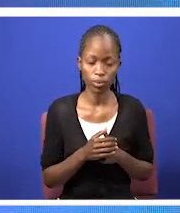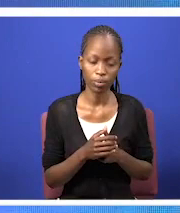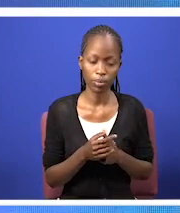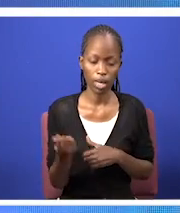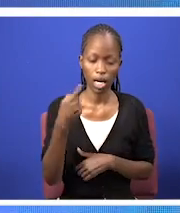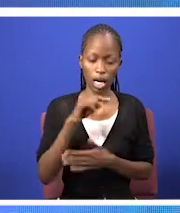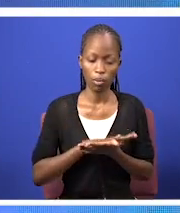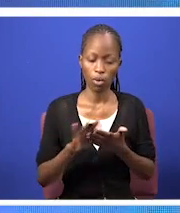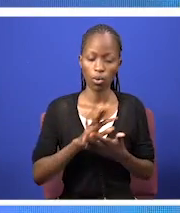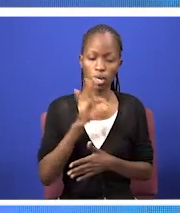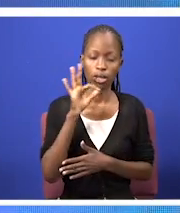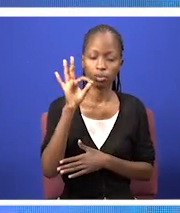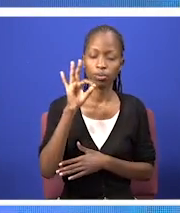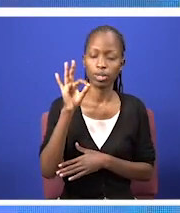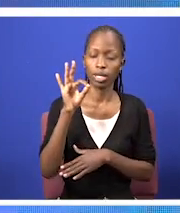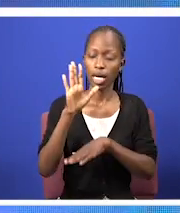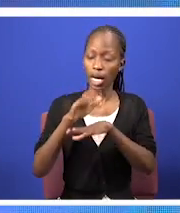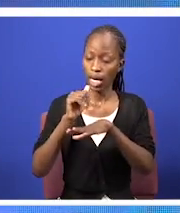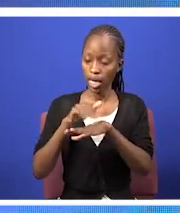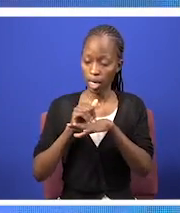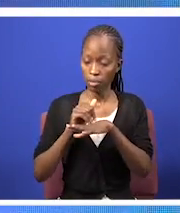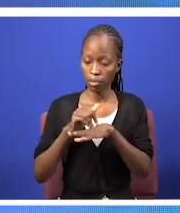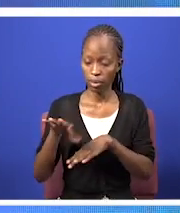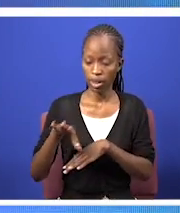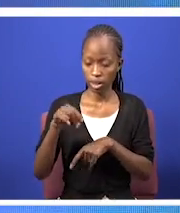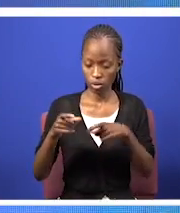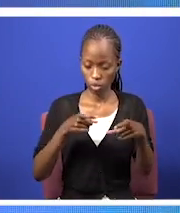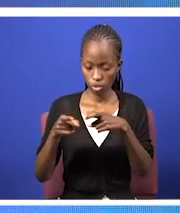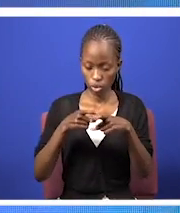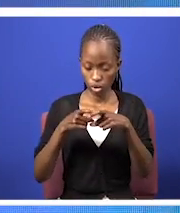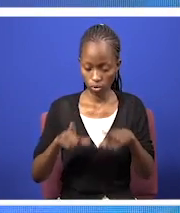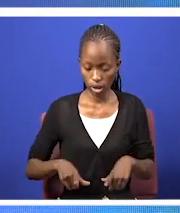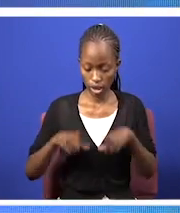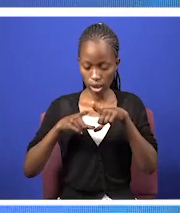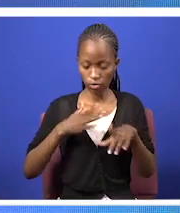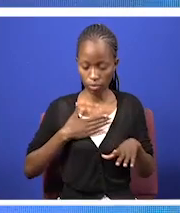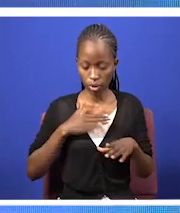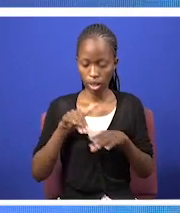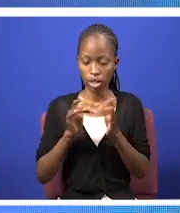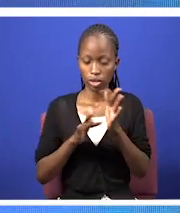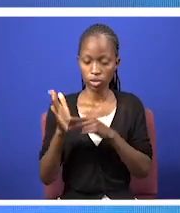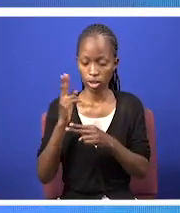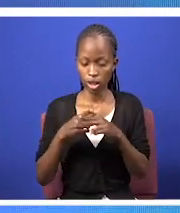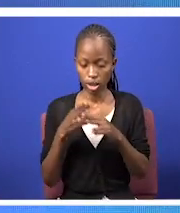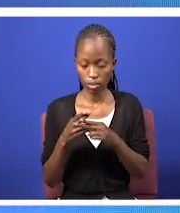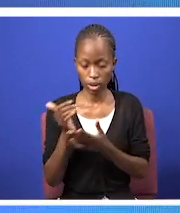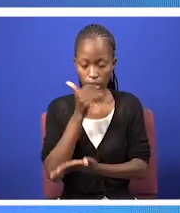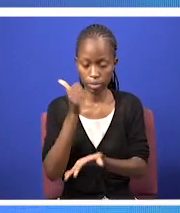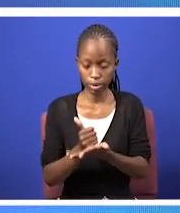lips, come, Holy Spirit, come and take over in my life. In Jesus'